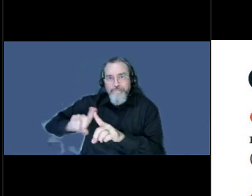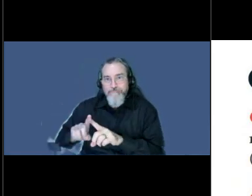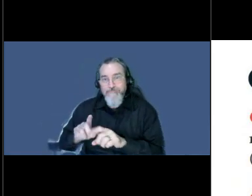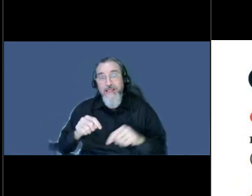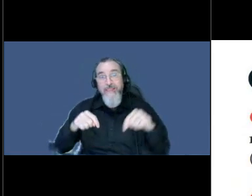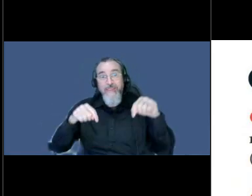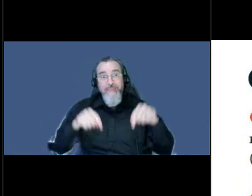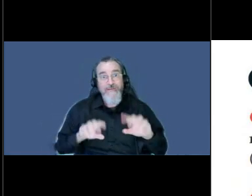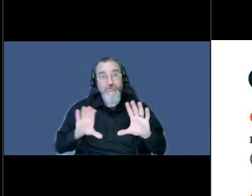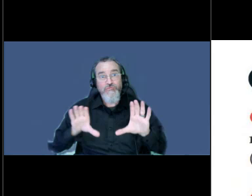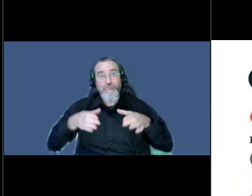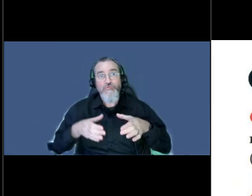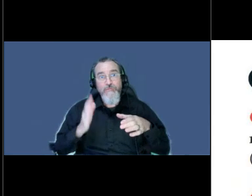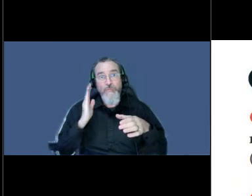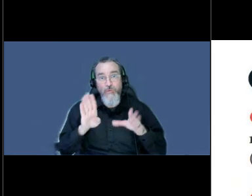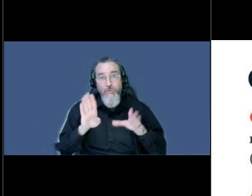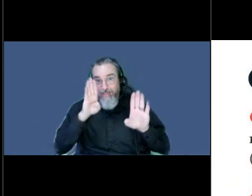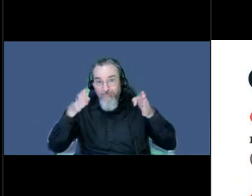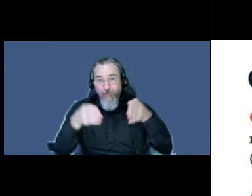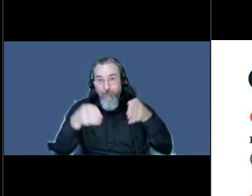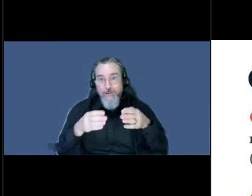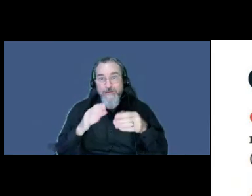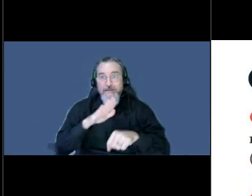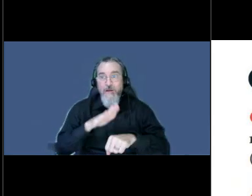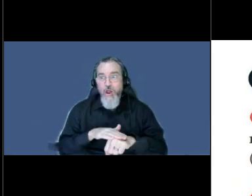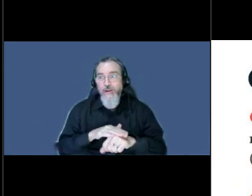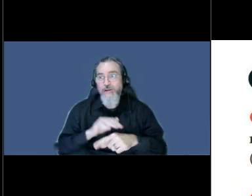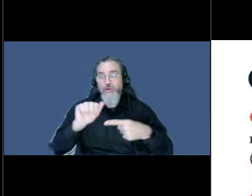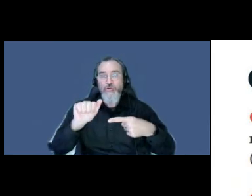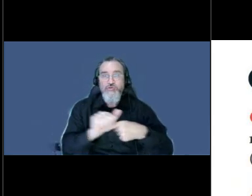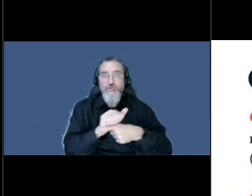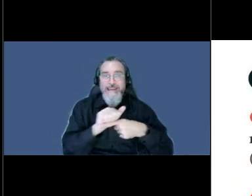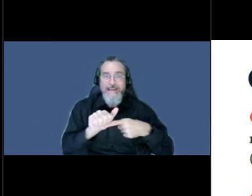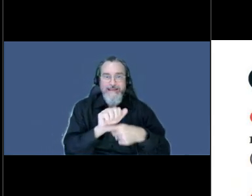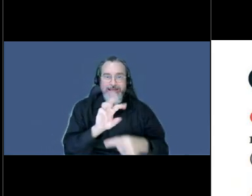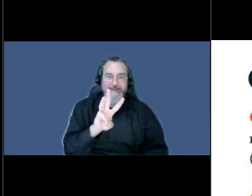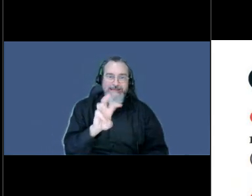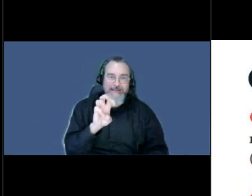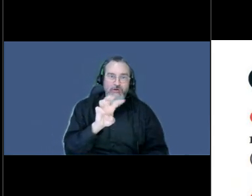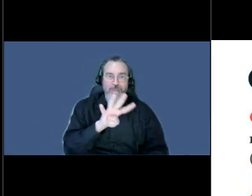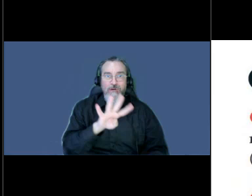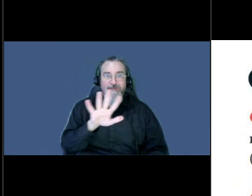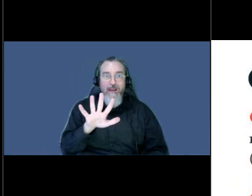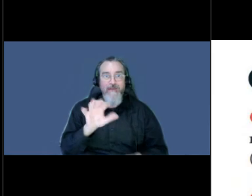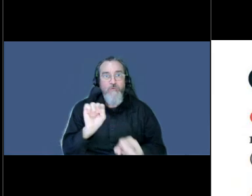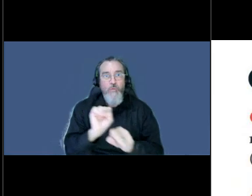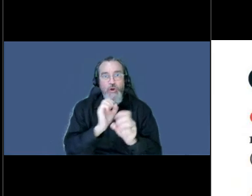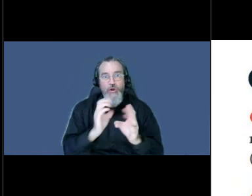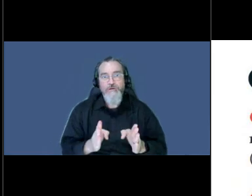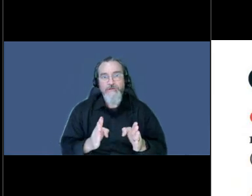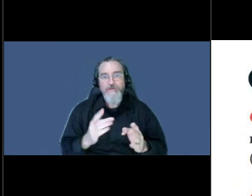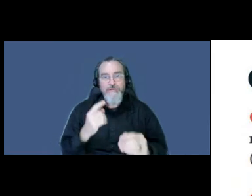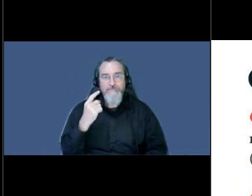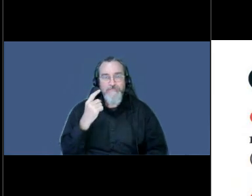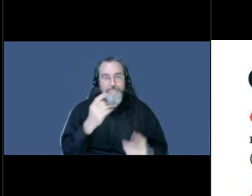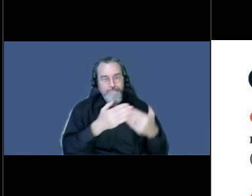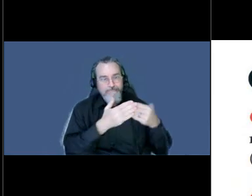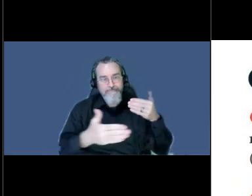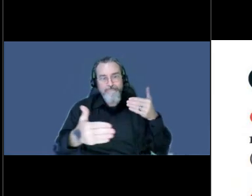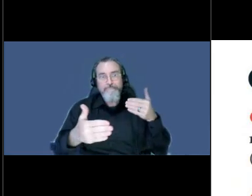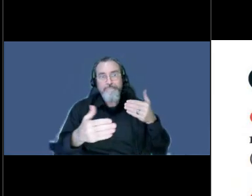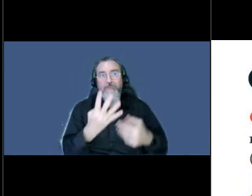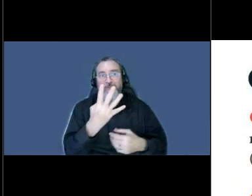will focus on training 645 workers over the next 4 years.